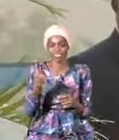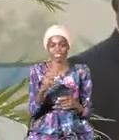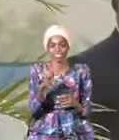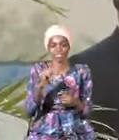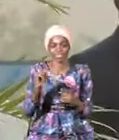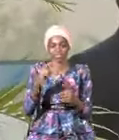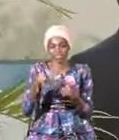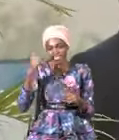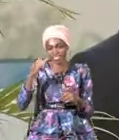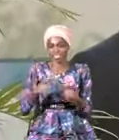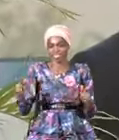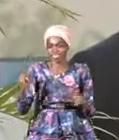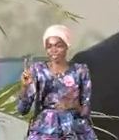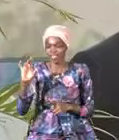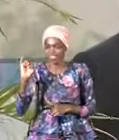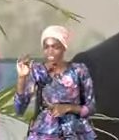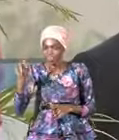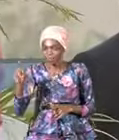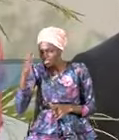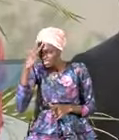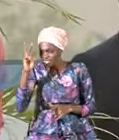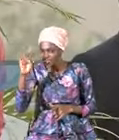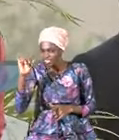VIPs, I salute you.